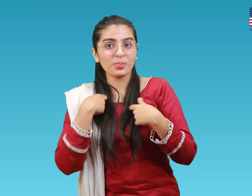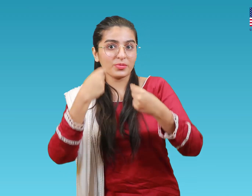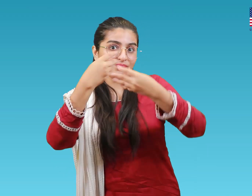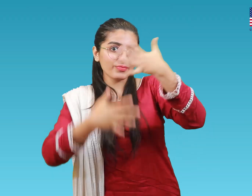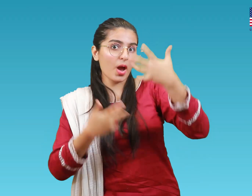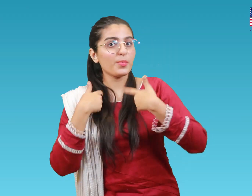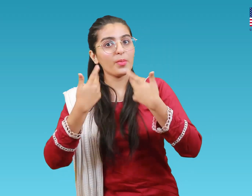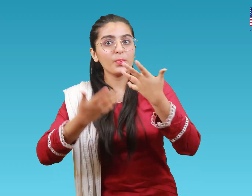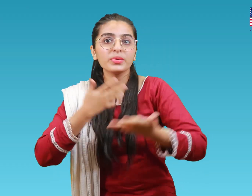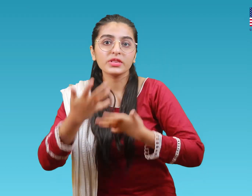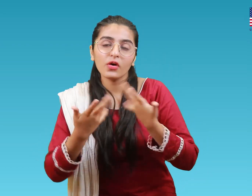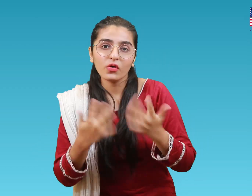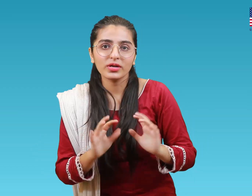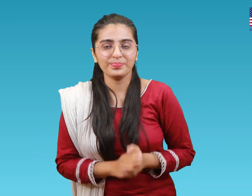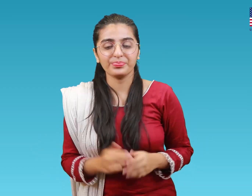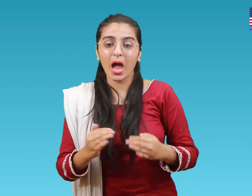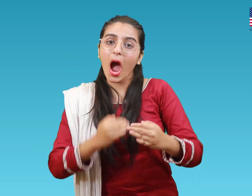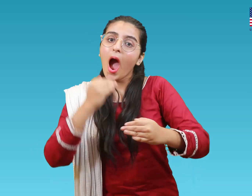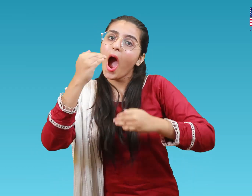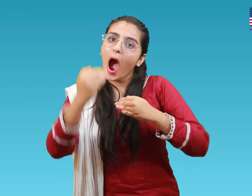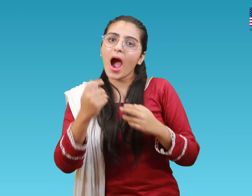Let's move on to the video now.